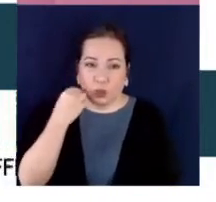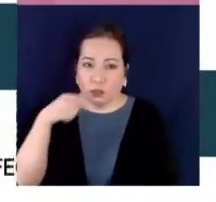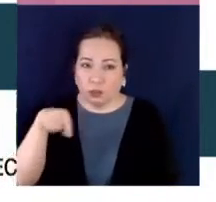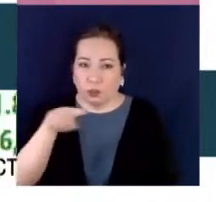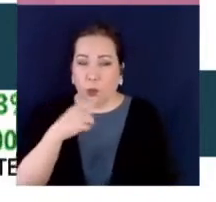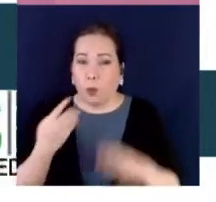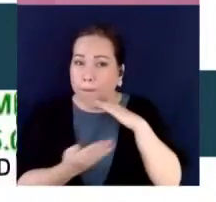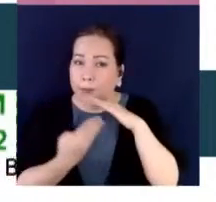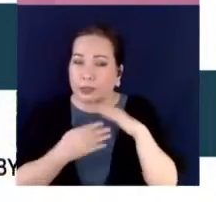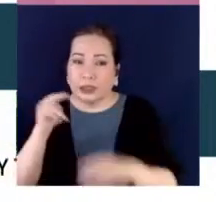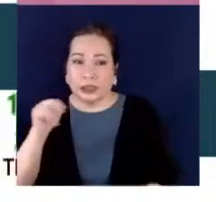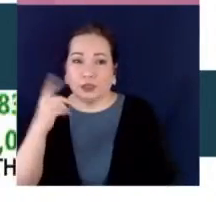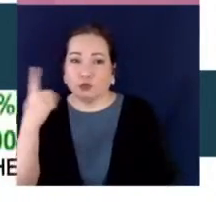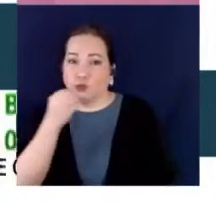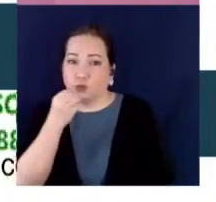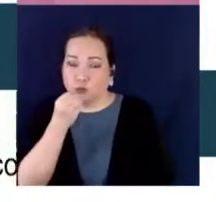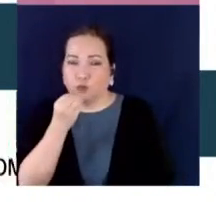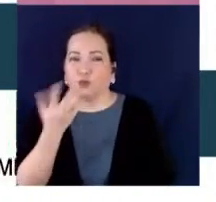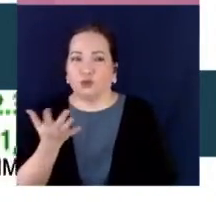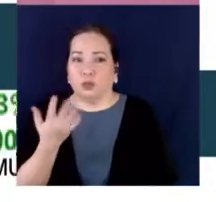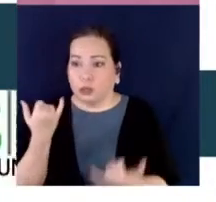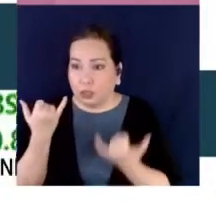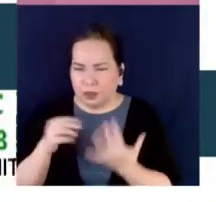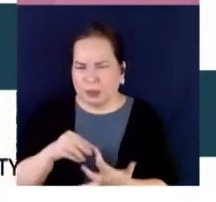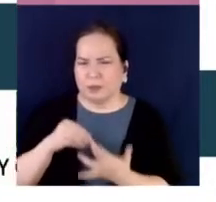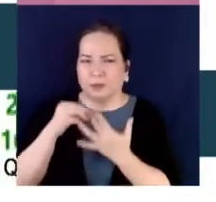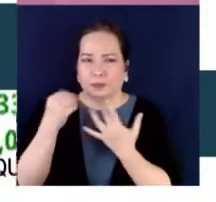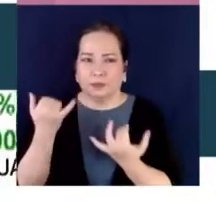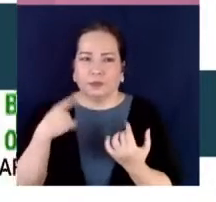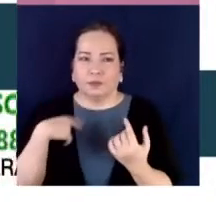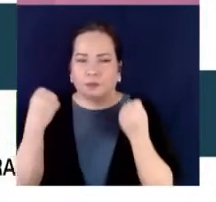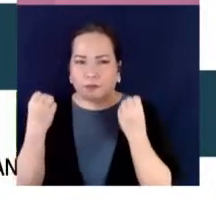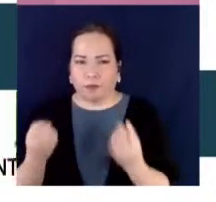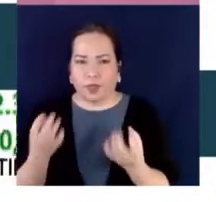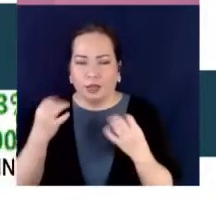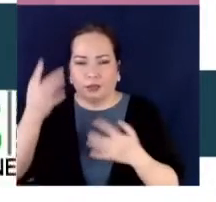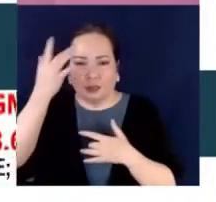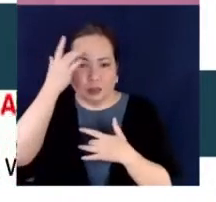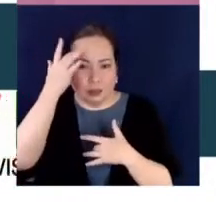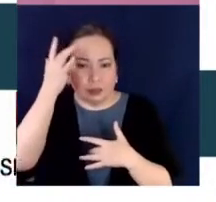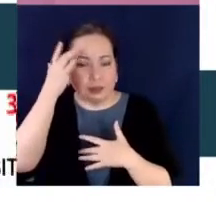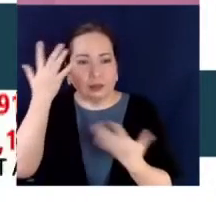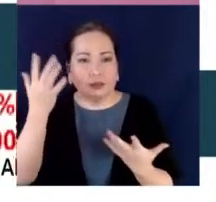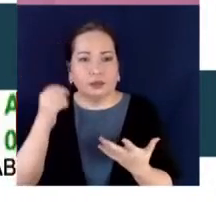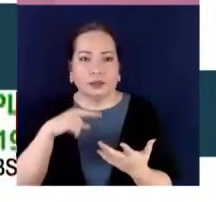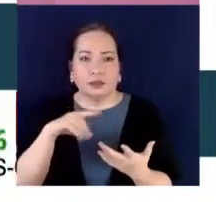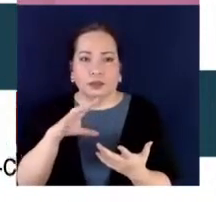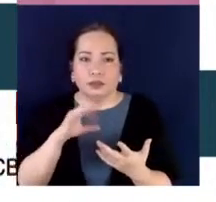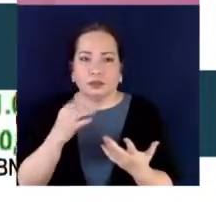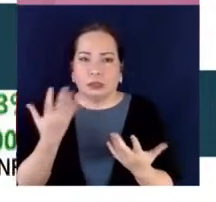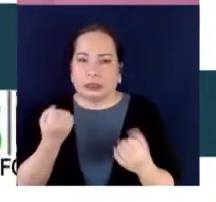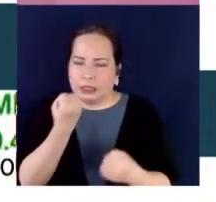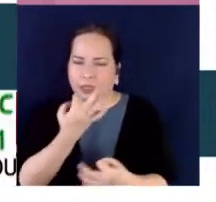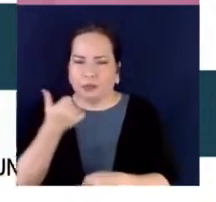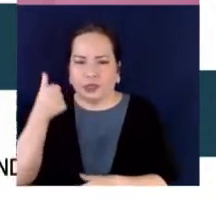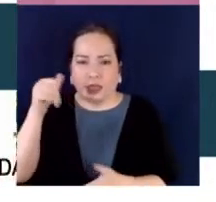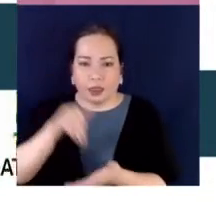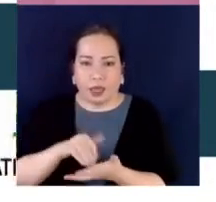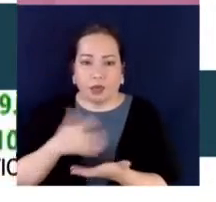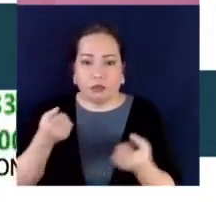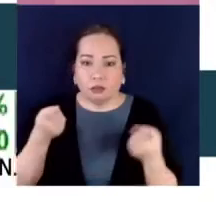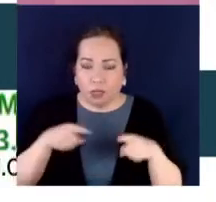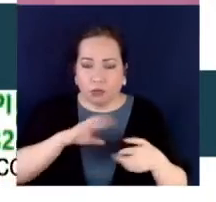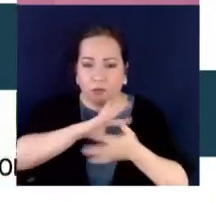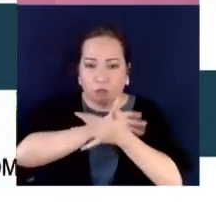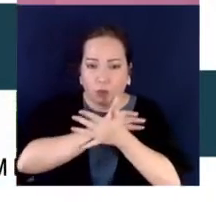nagkakasakit. We're hitting 10,000 a day. And so nonchalantly, this government is saying maliit na bagay